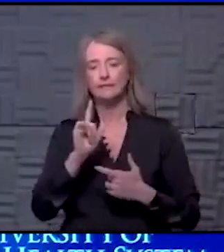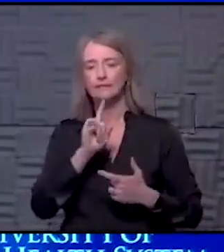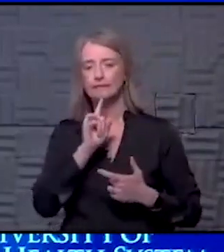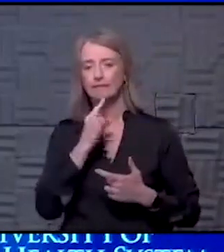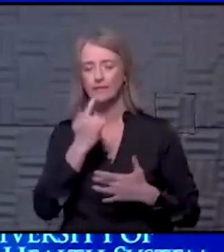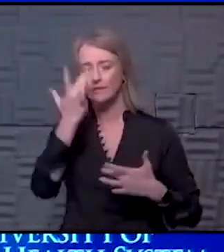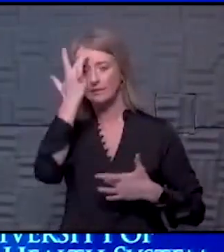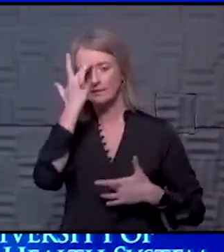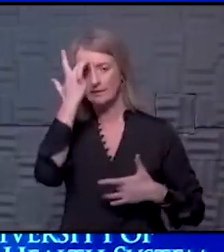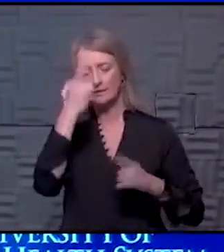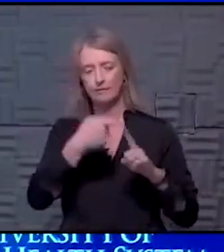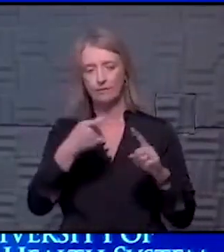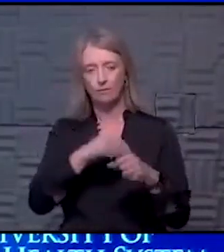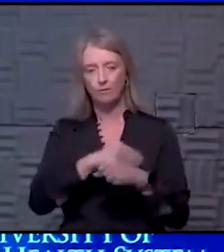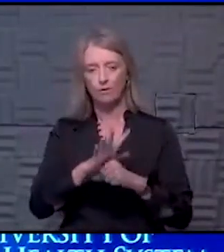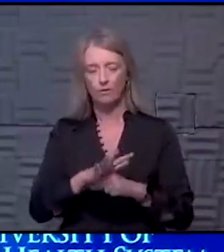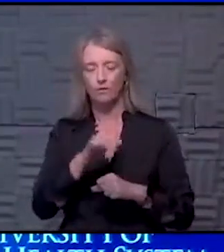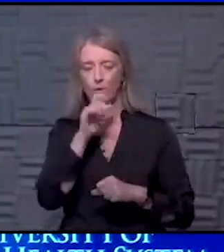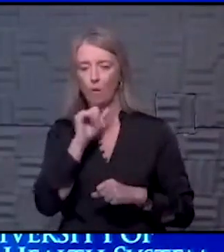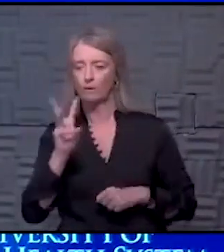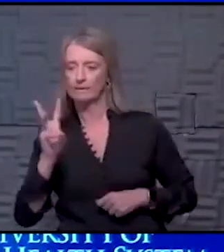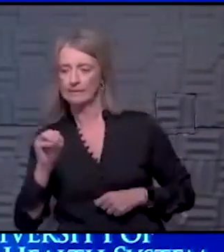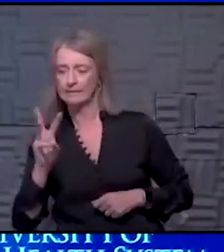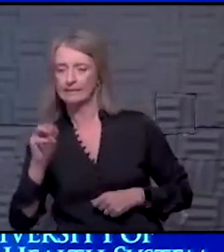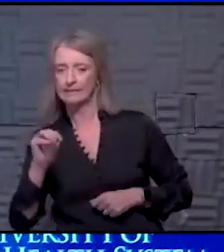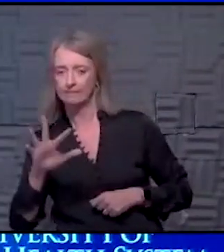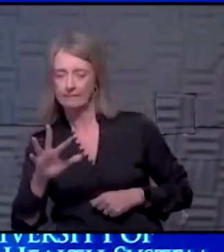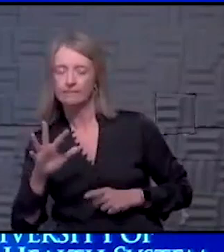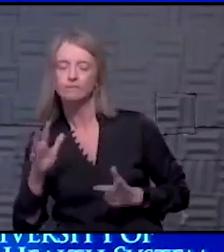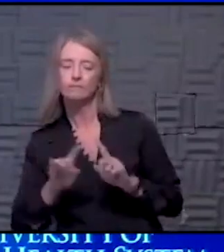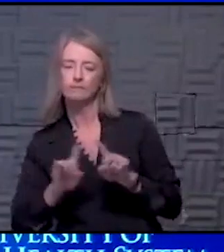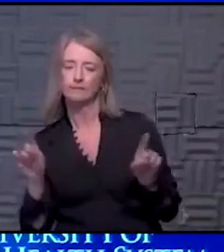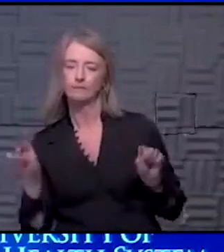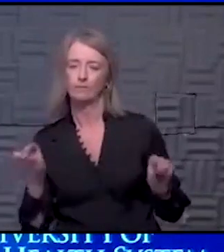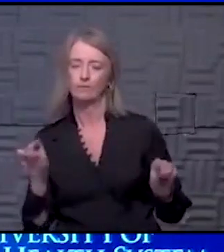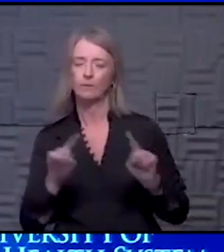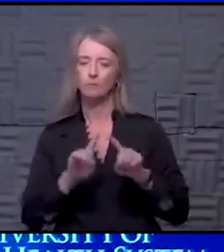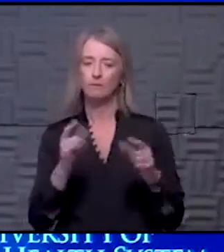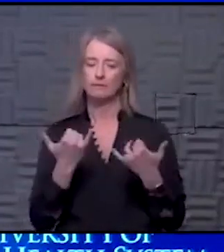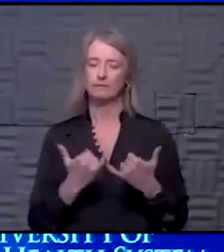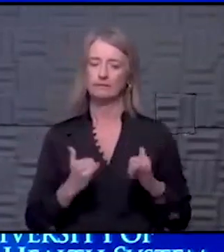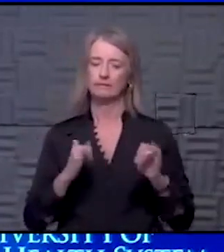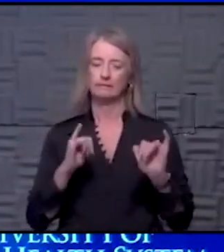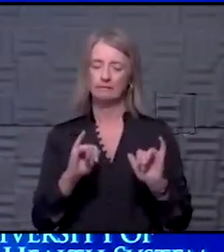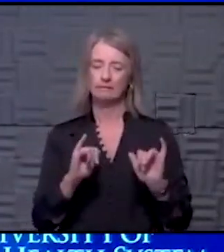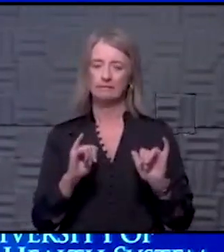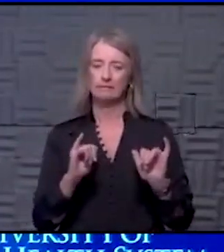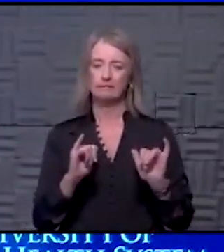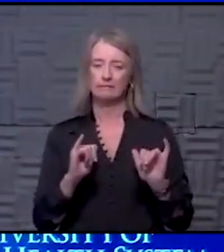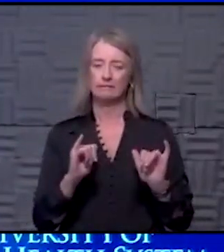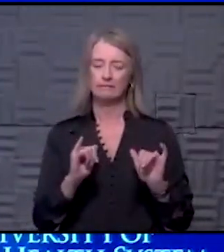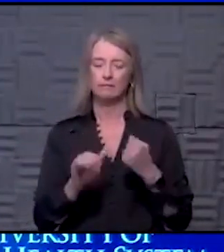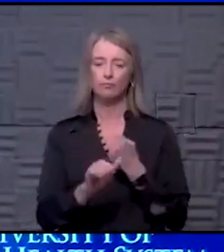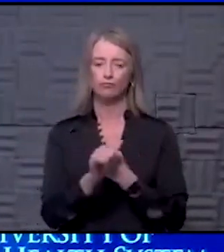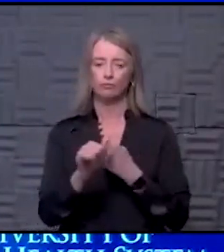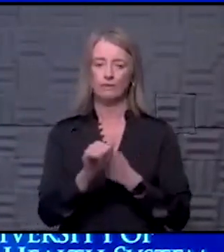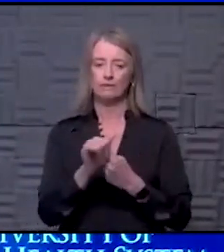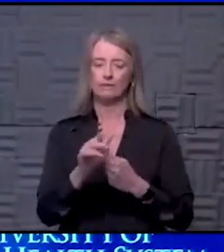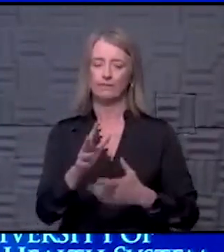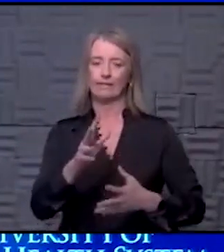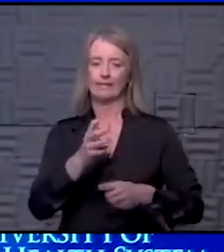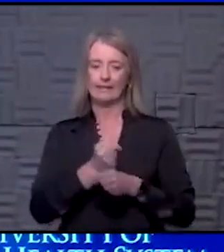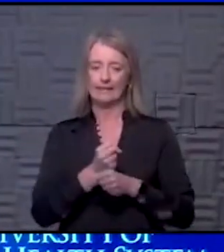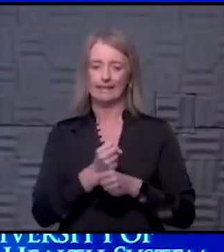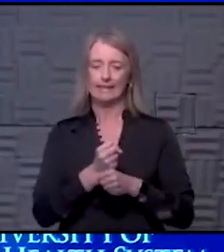from COVID than, say, someone who's 60 or 65. But probably not a whole lot less risk of transmission in